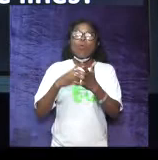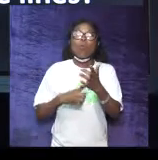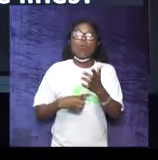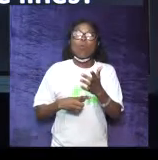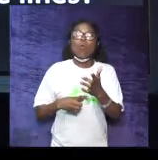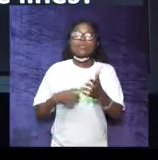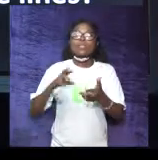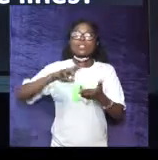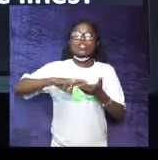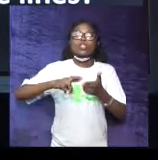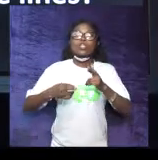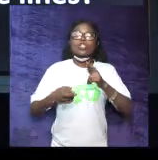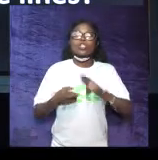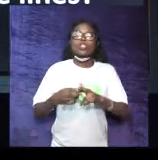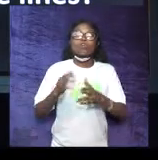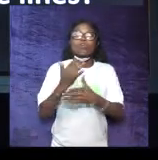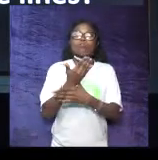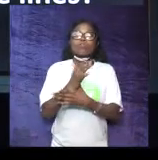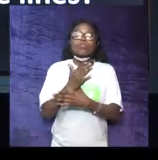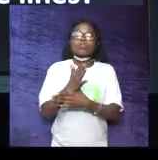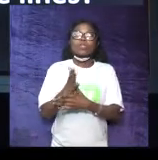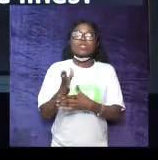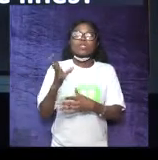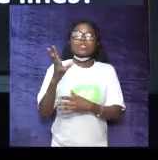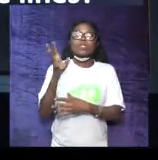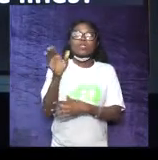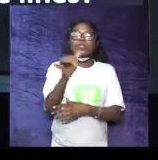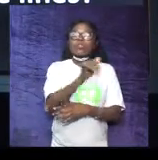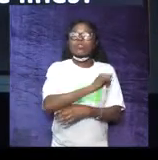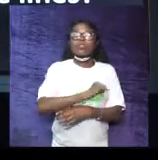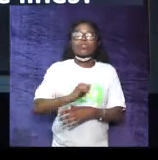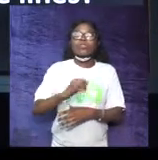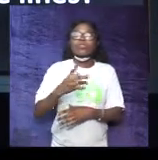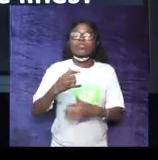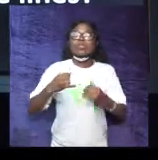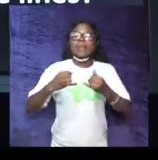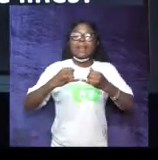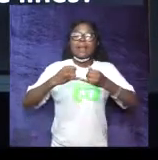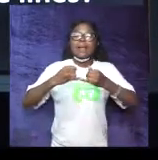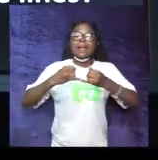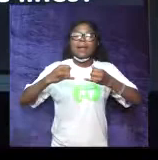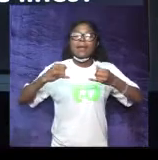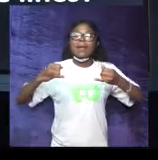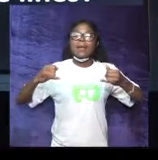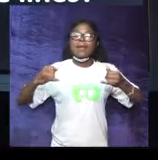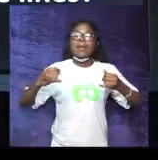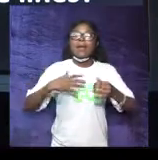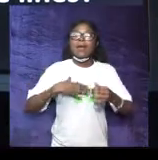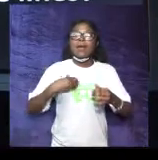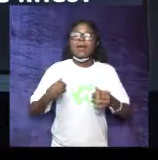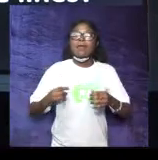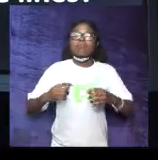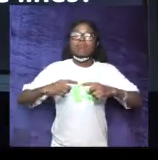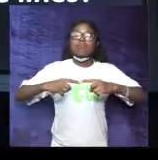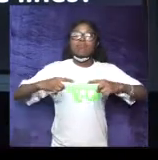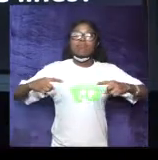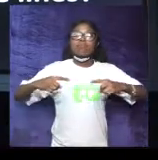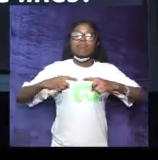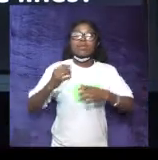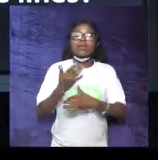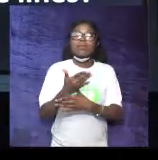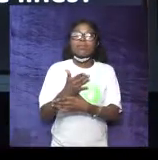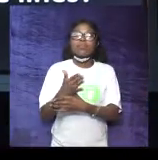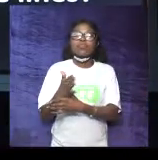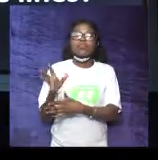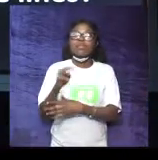they? What is the relationship between them? Observe that they are going in the same direction and the distance